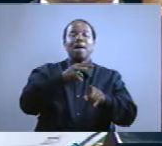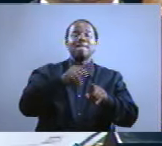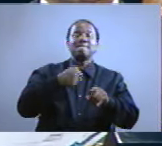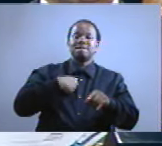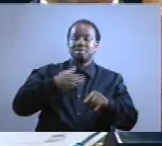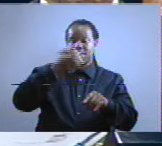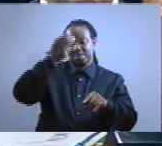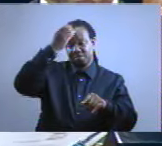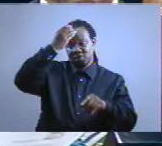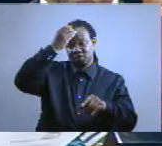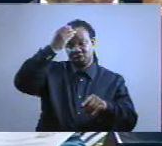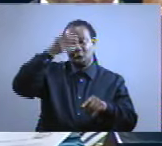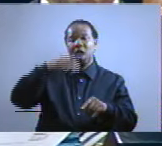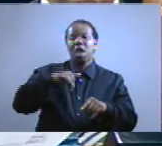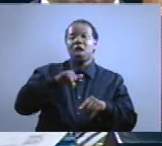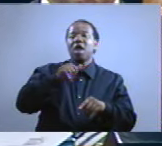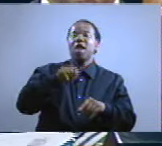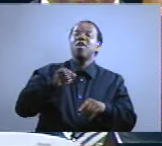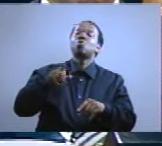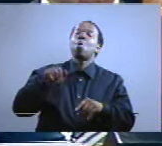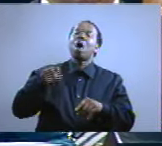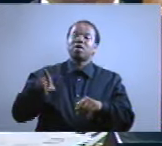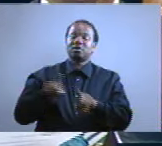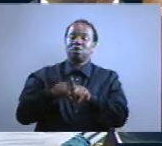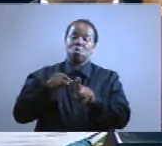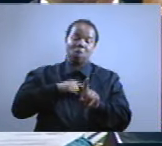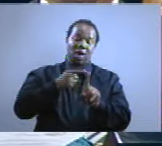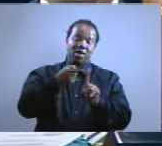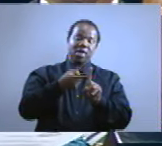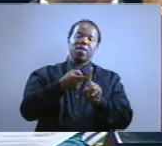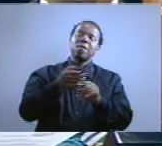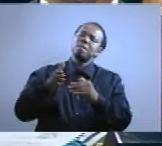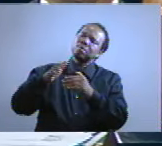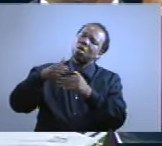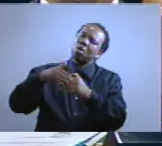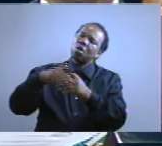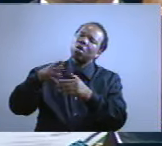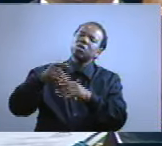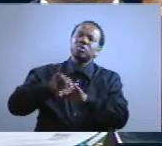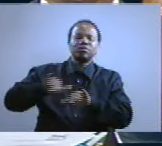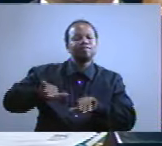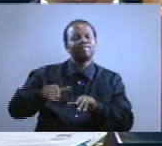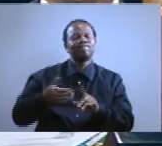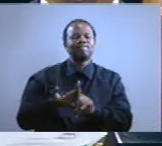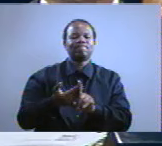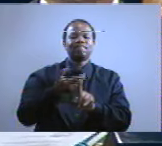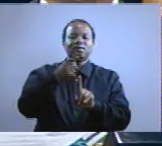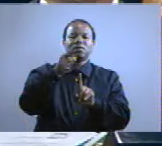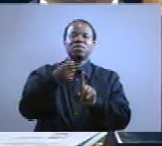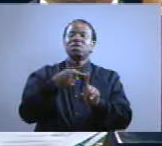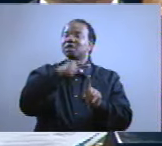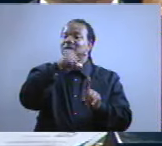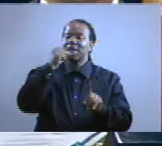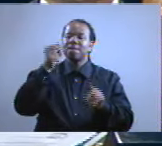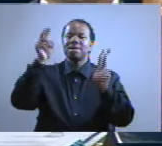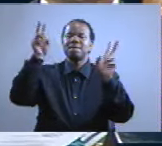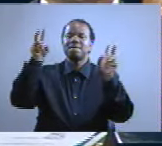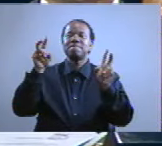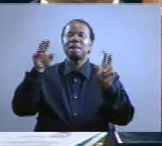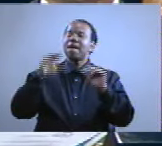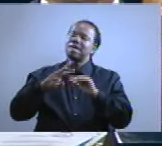Edward, for her contribution to Paralympic sports. Recalls that in receiving the award, which is called Member of the